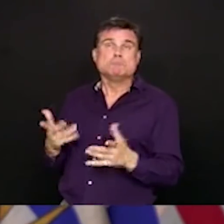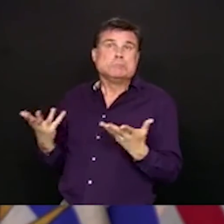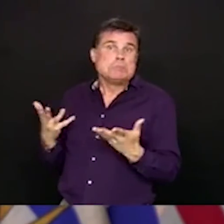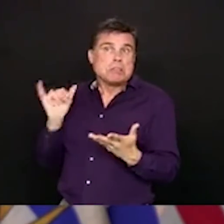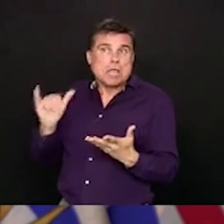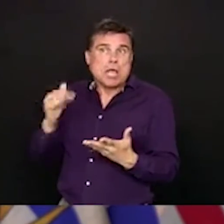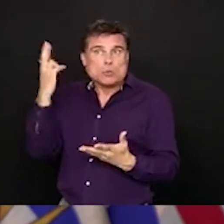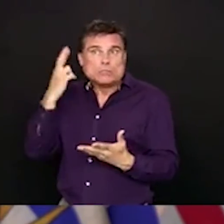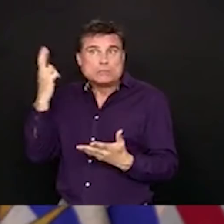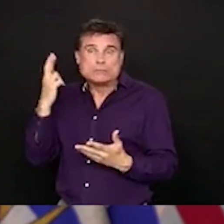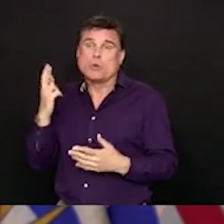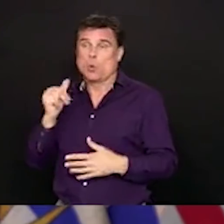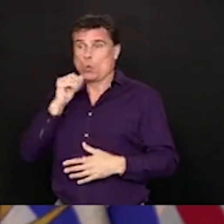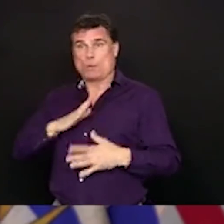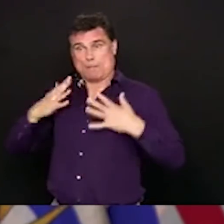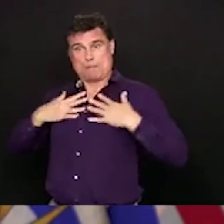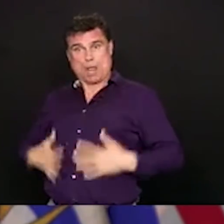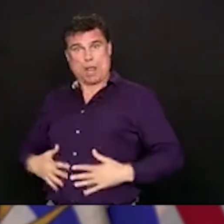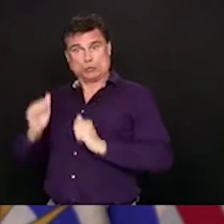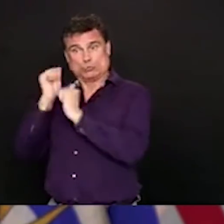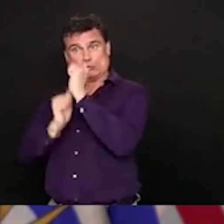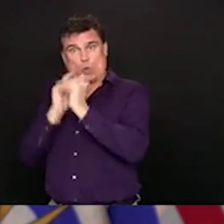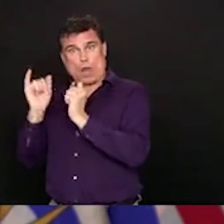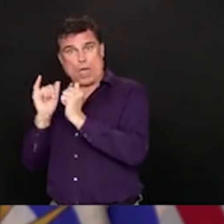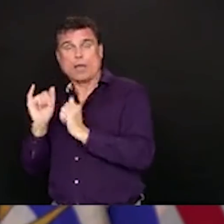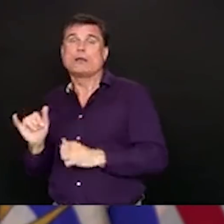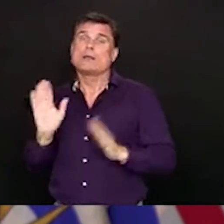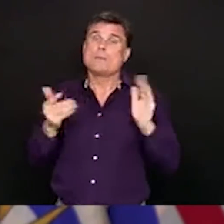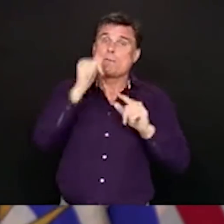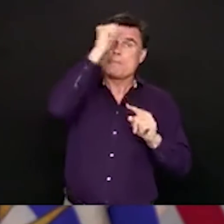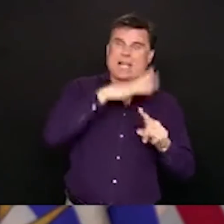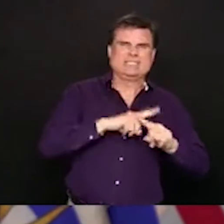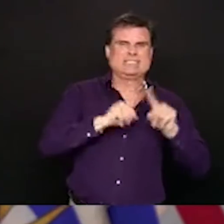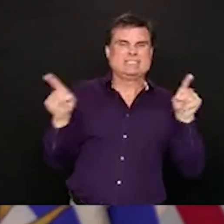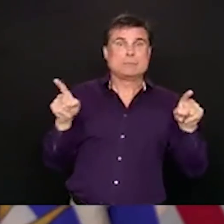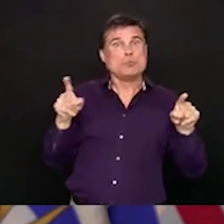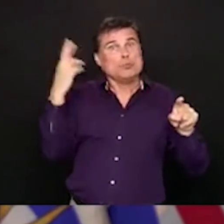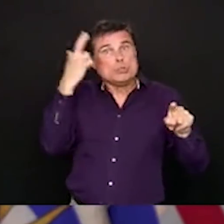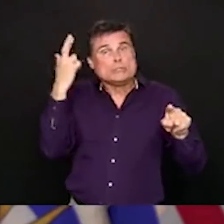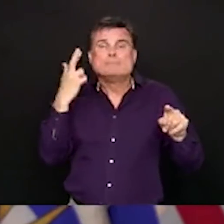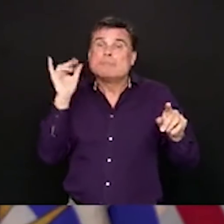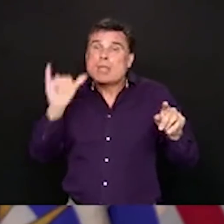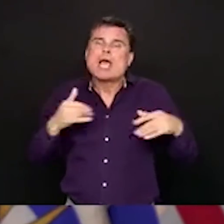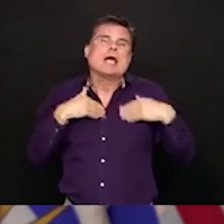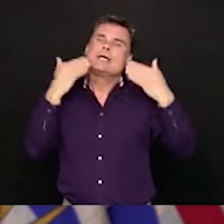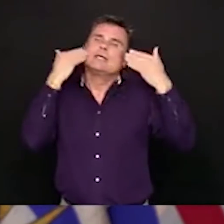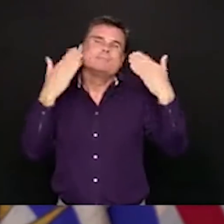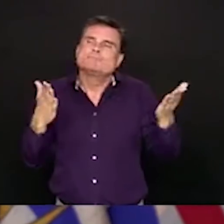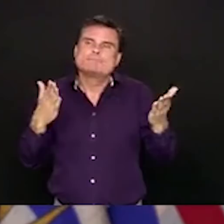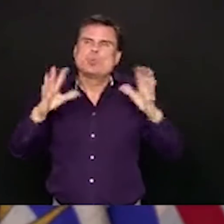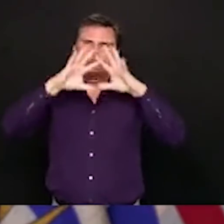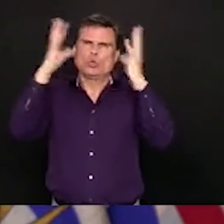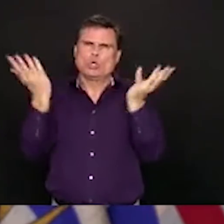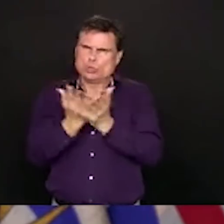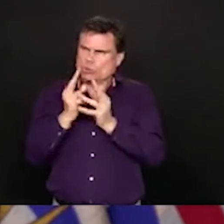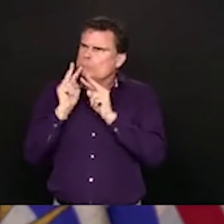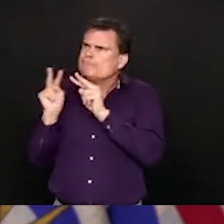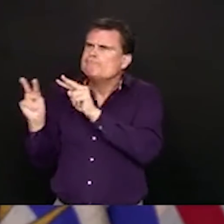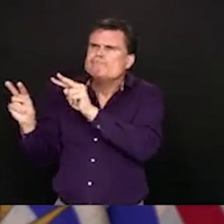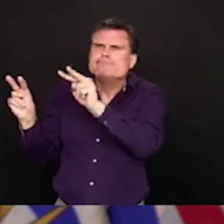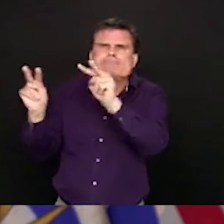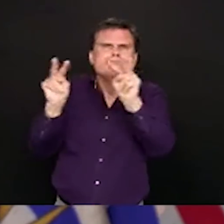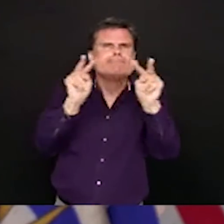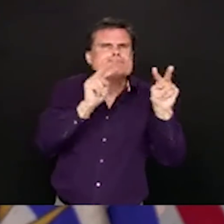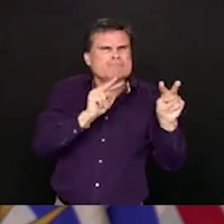seeing everywhere. So initially people thought it might have something to do with in Asia,